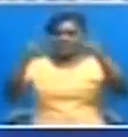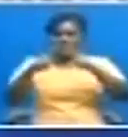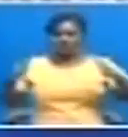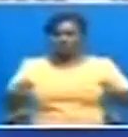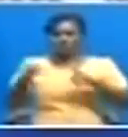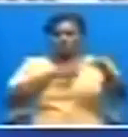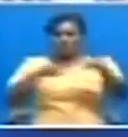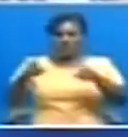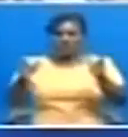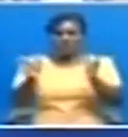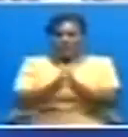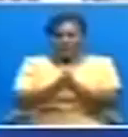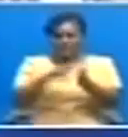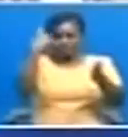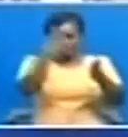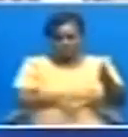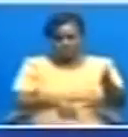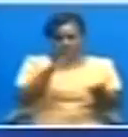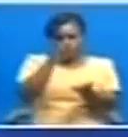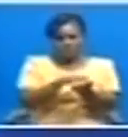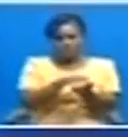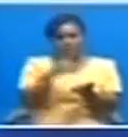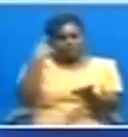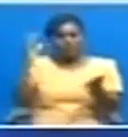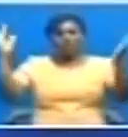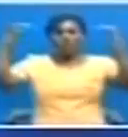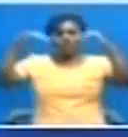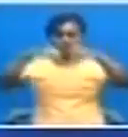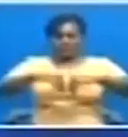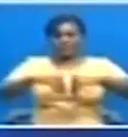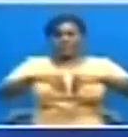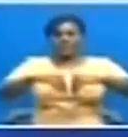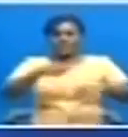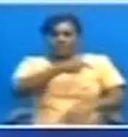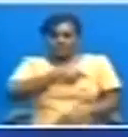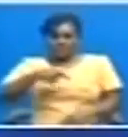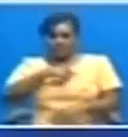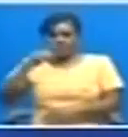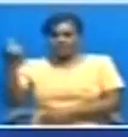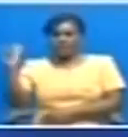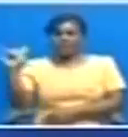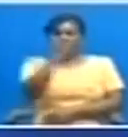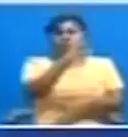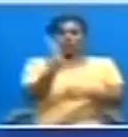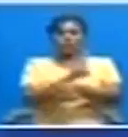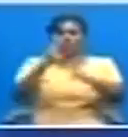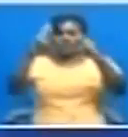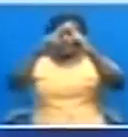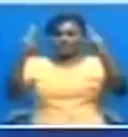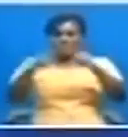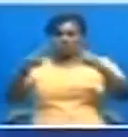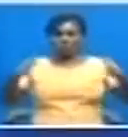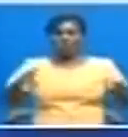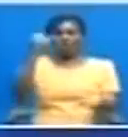as well as offer discounted rates on airfares for conferences or conference delegates. KQ will also use its international